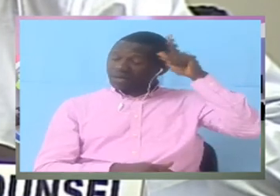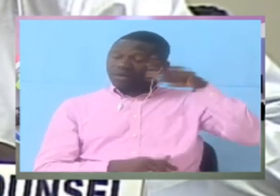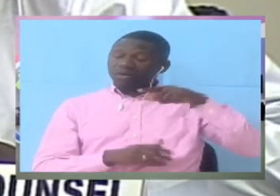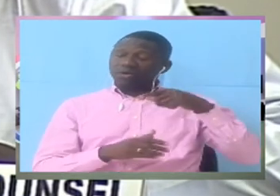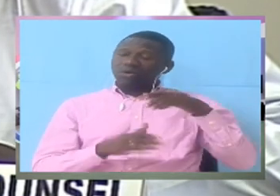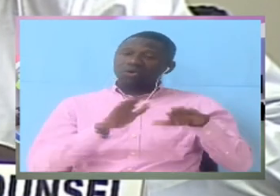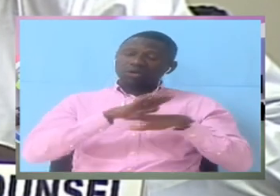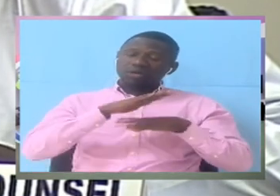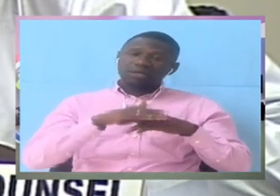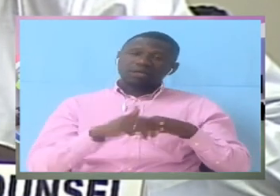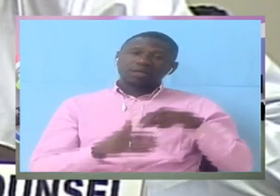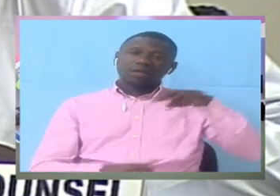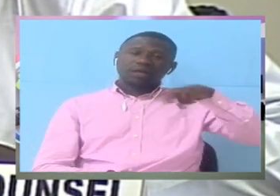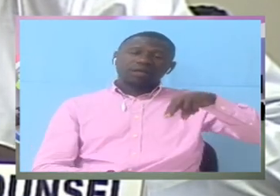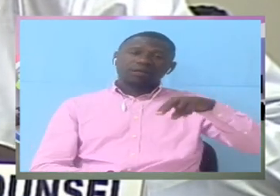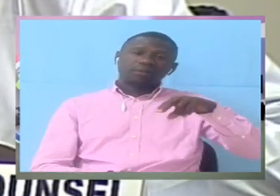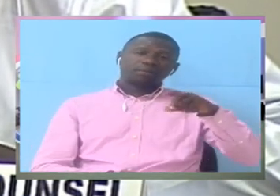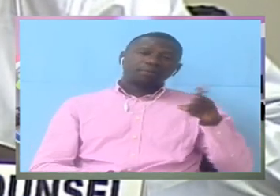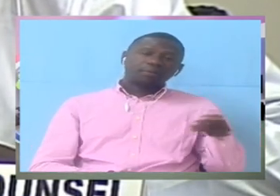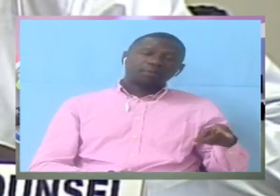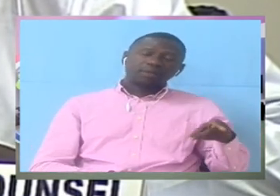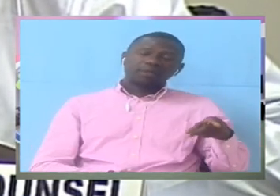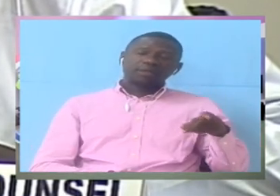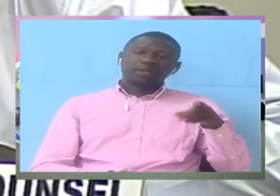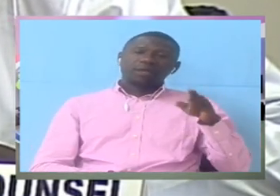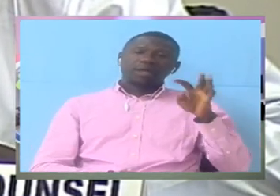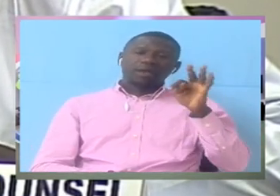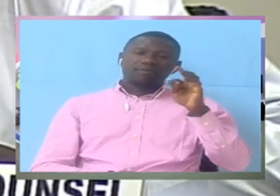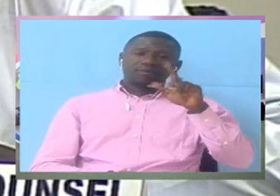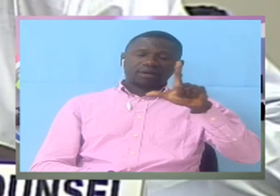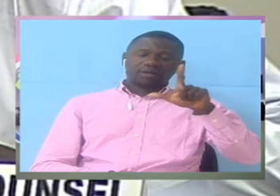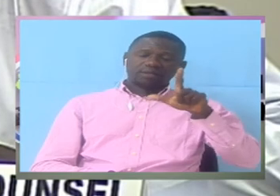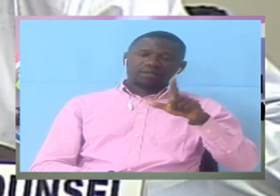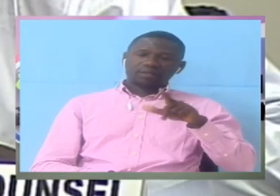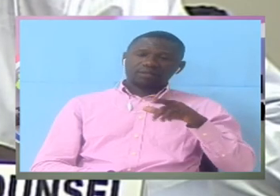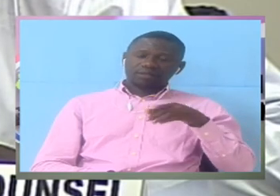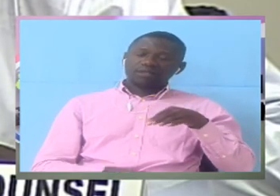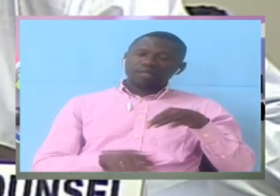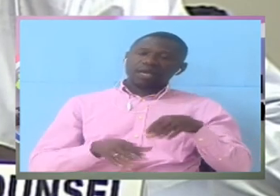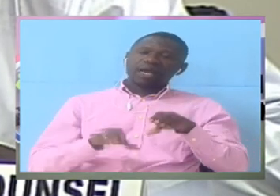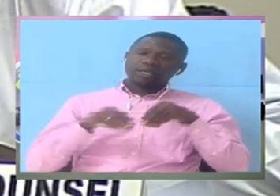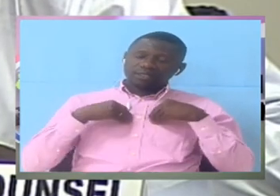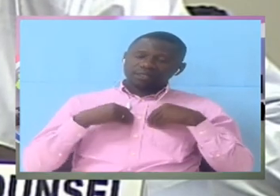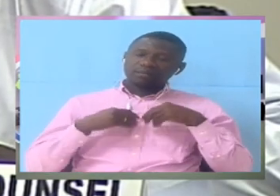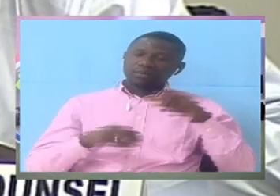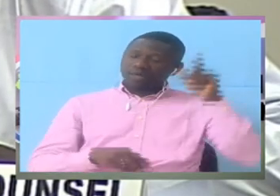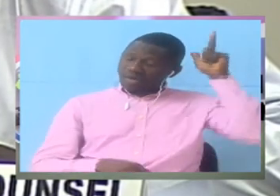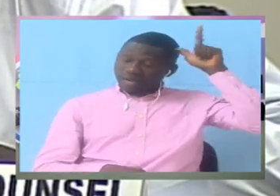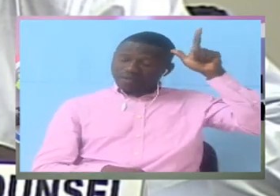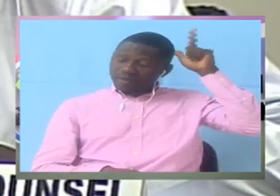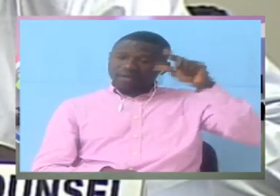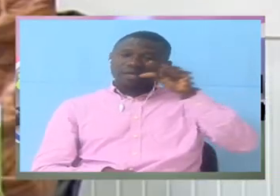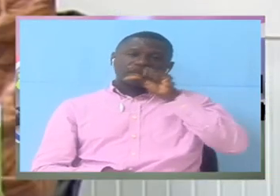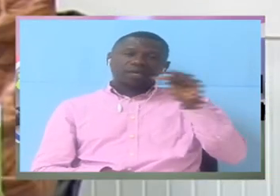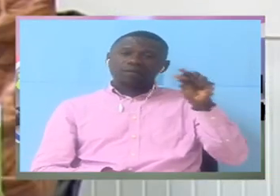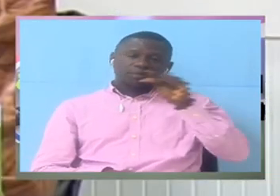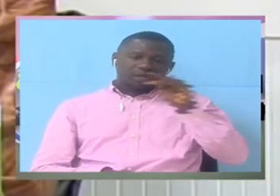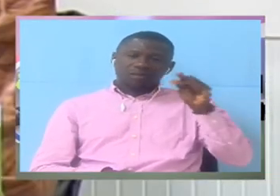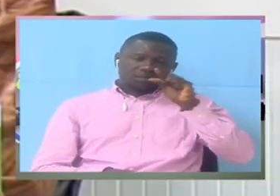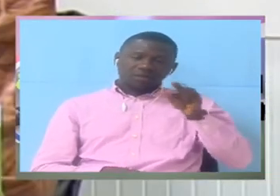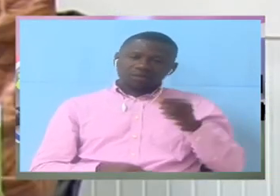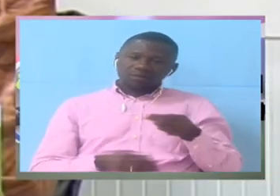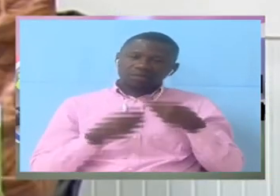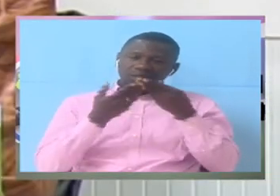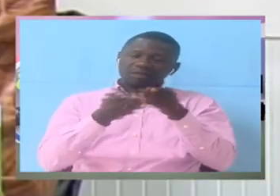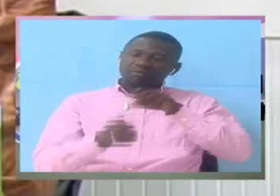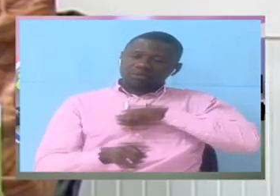NPFL or so forth, took Liberian names. And nga be wala nyama na manke beti fan gambien ku jamal mi alon ko